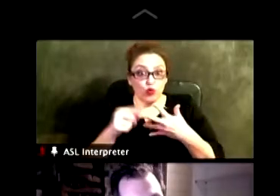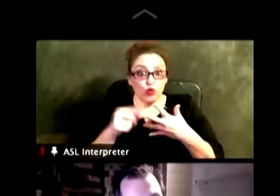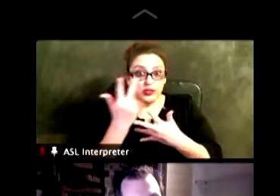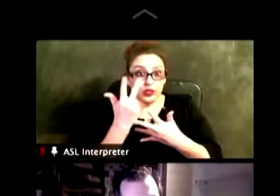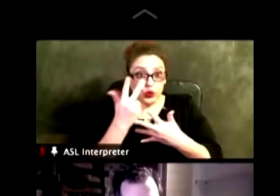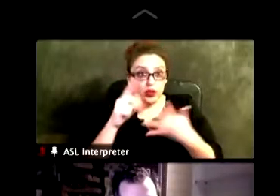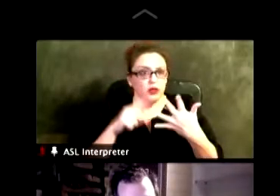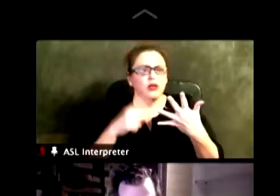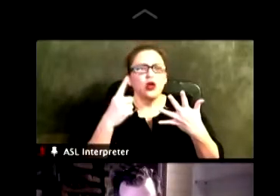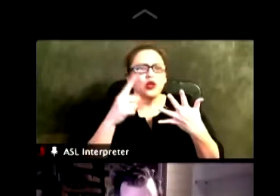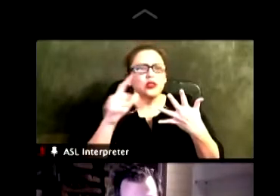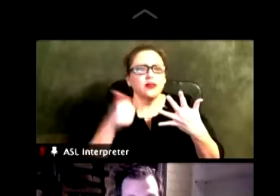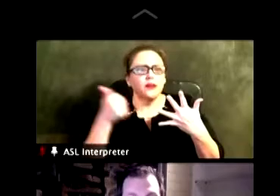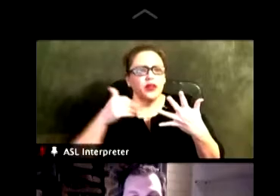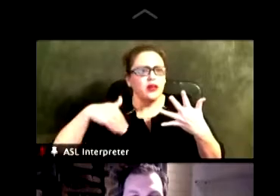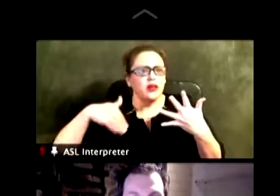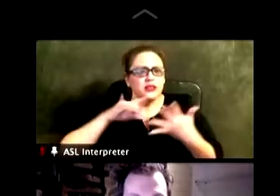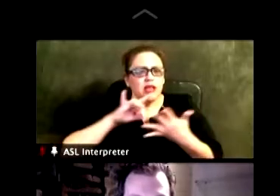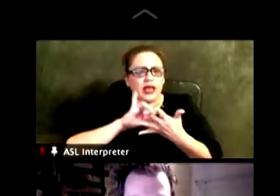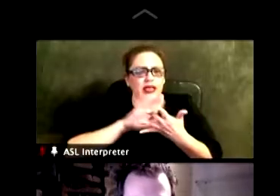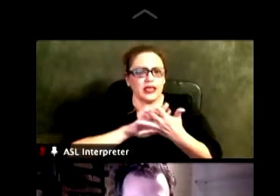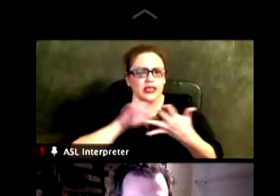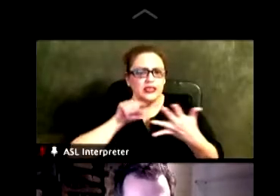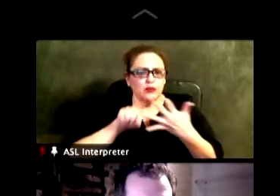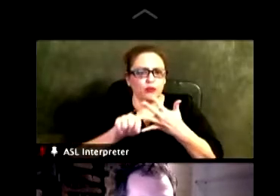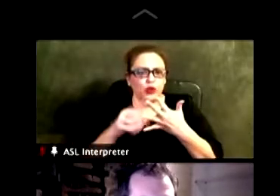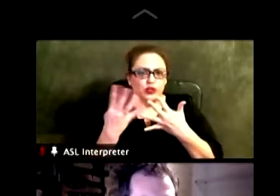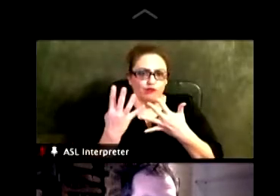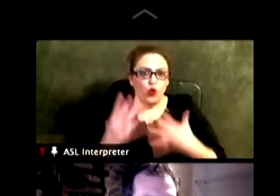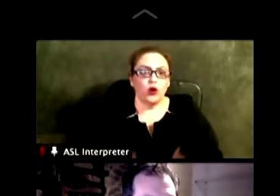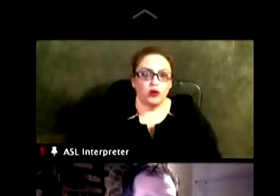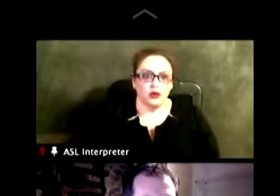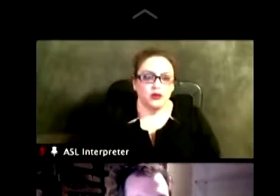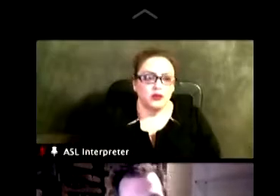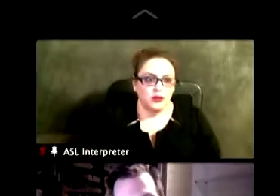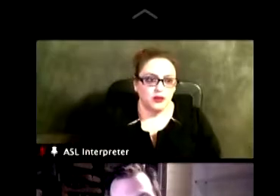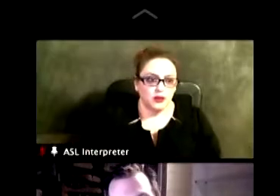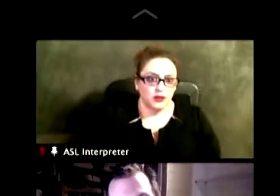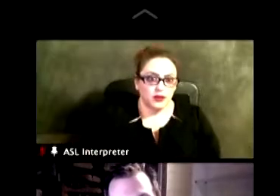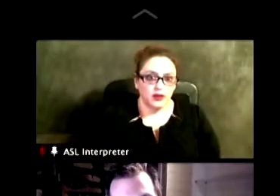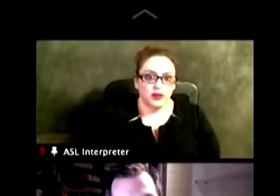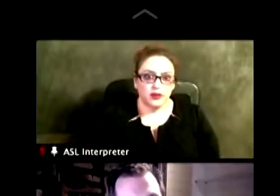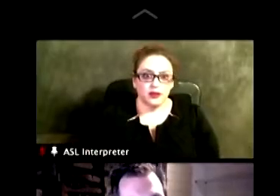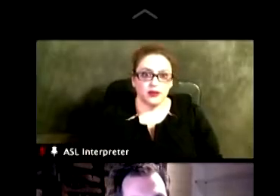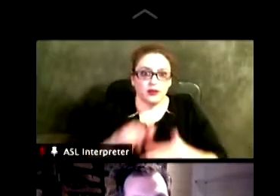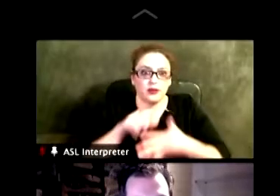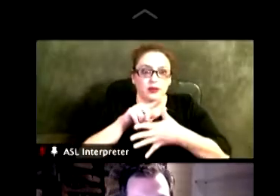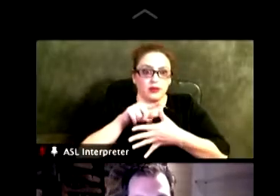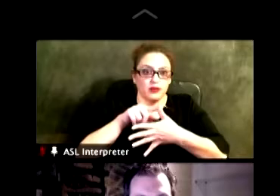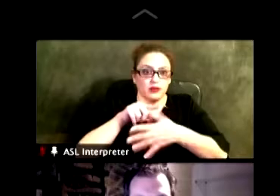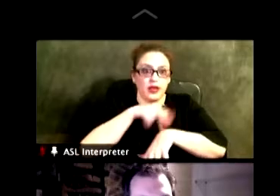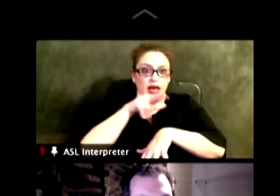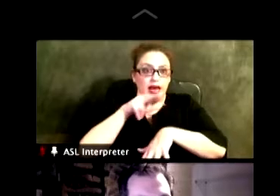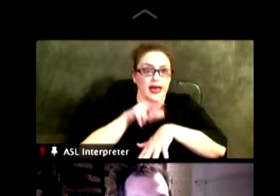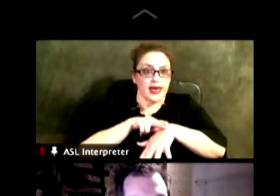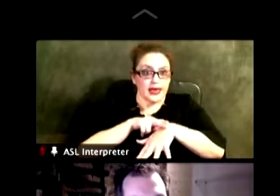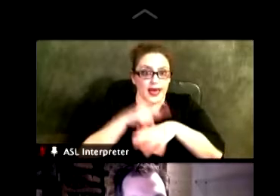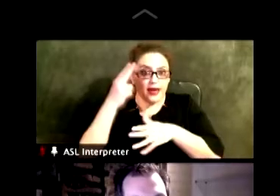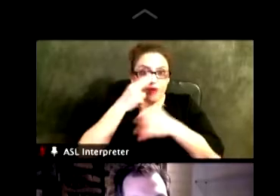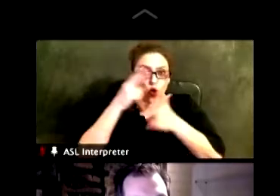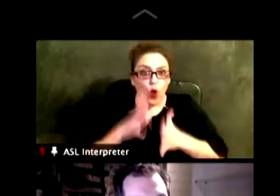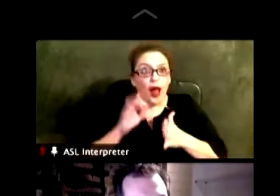that we haven't listed so far, please press 4. Once again, that's Native Hawaiian or other Pacific Islander, press 1. Southeast